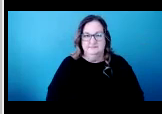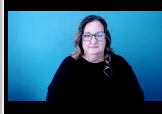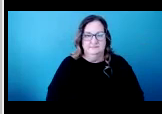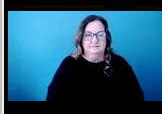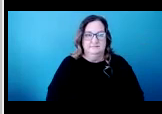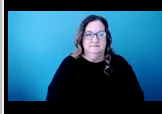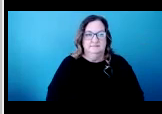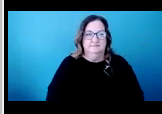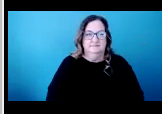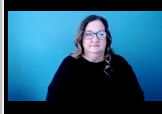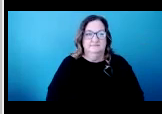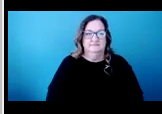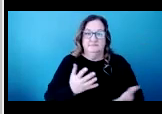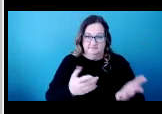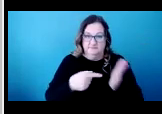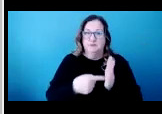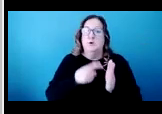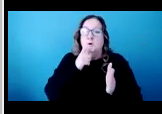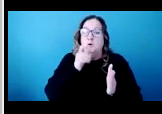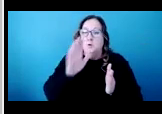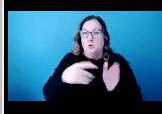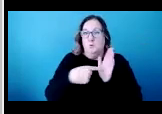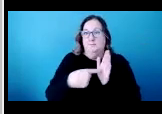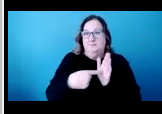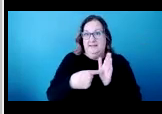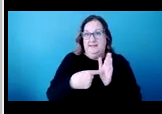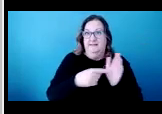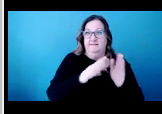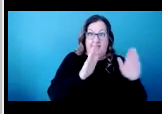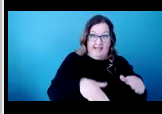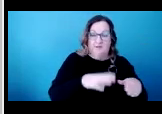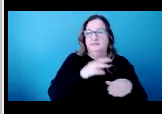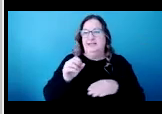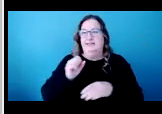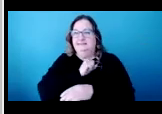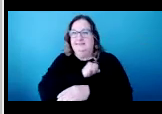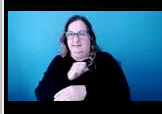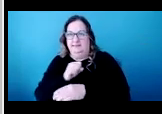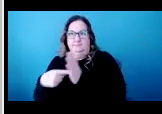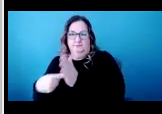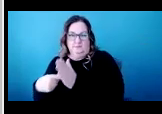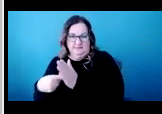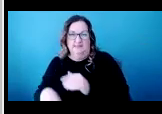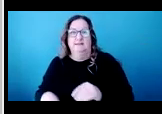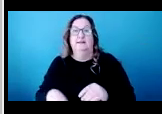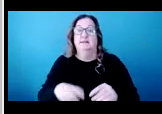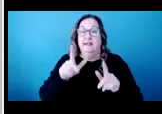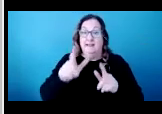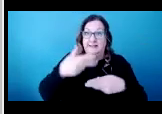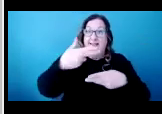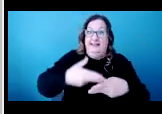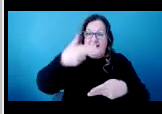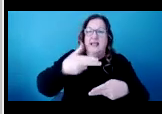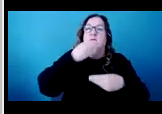And it'll show you who your representative is and who your senator is. And if you click on their name, it will take you to a web page that has a